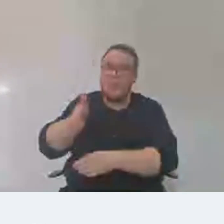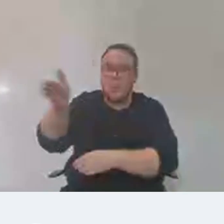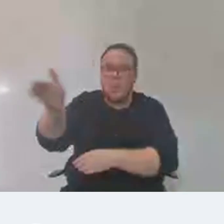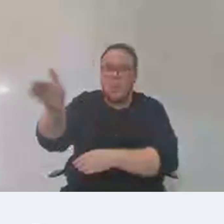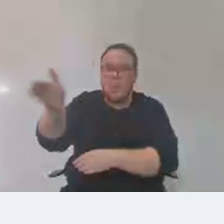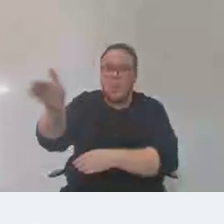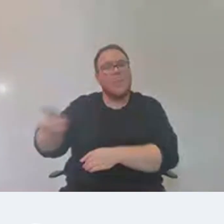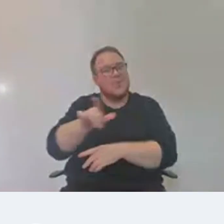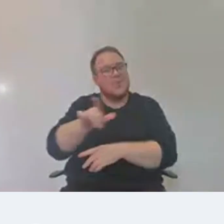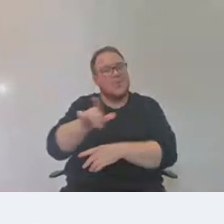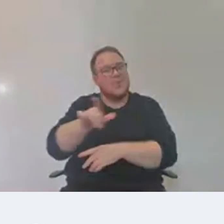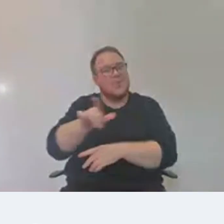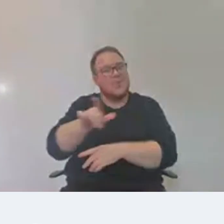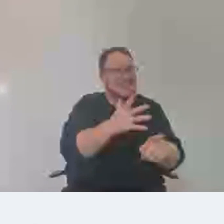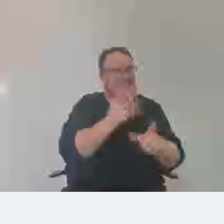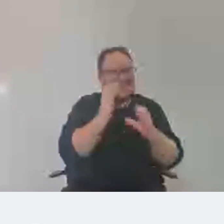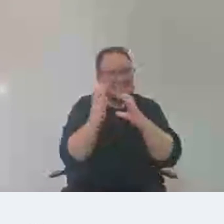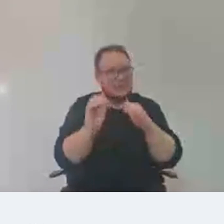step, really.